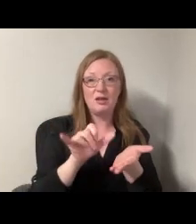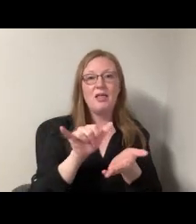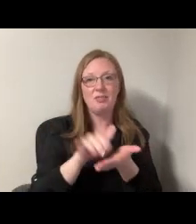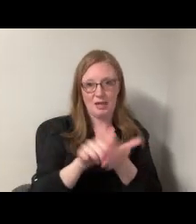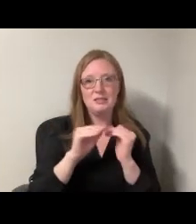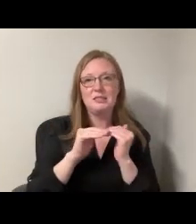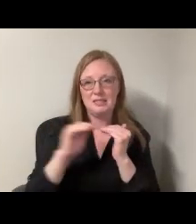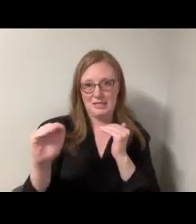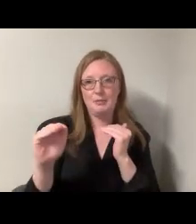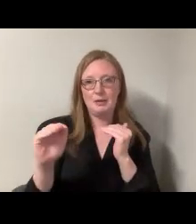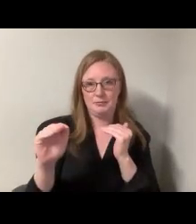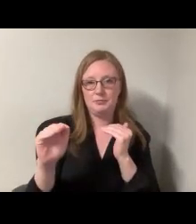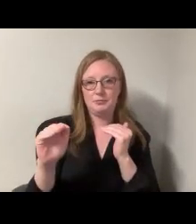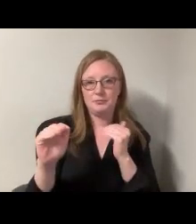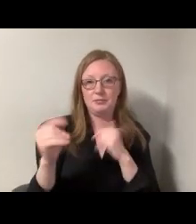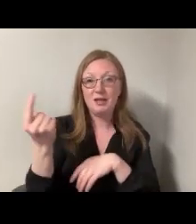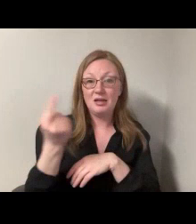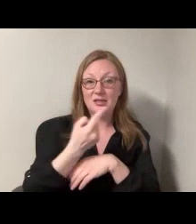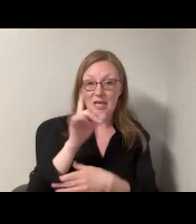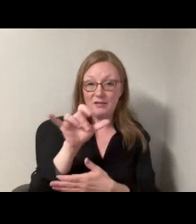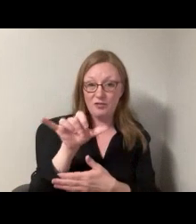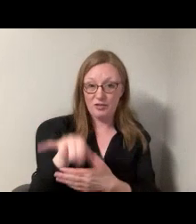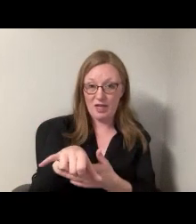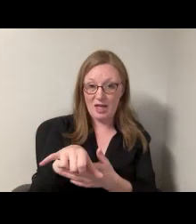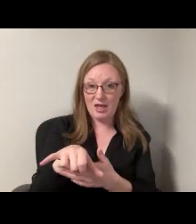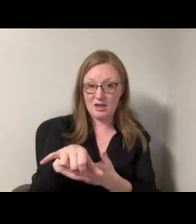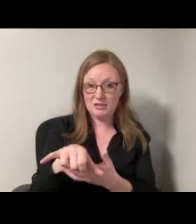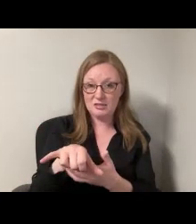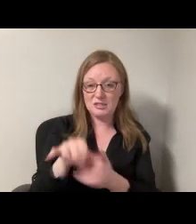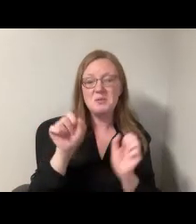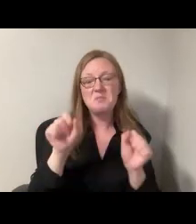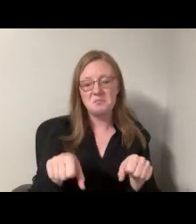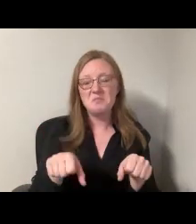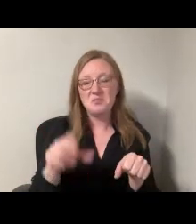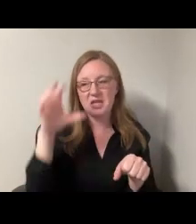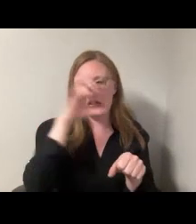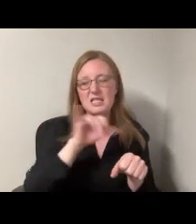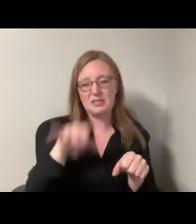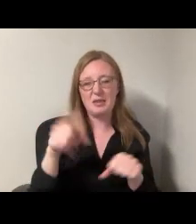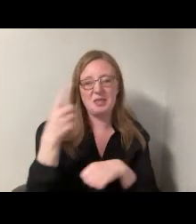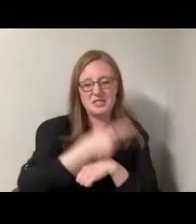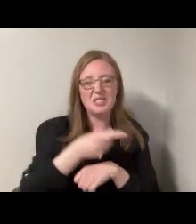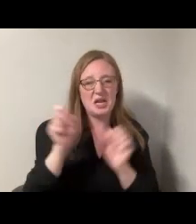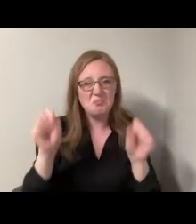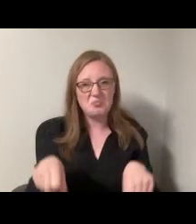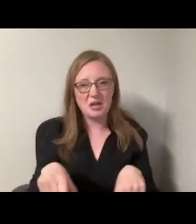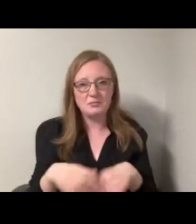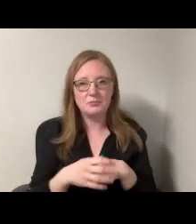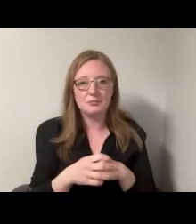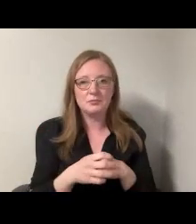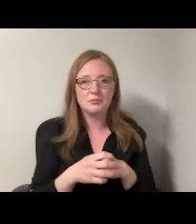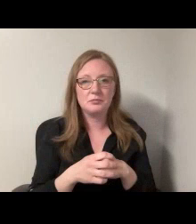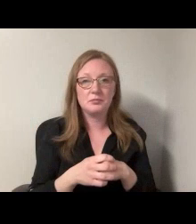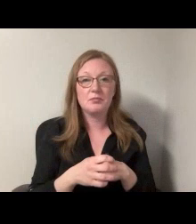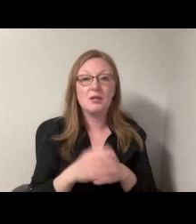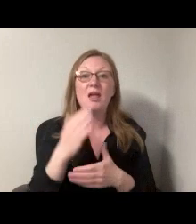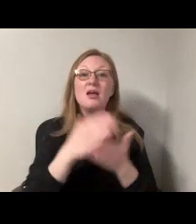sustainment. And the date is you can estimate when that date is. Here's some data we